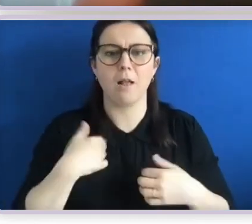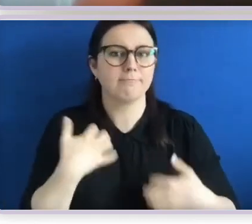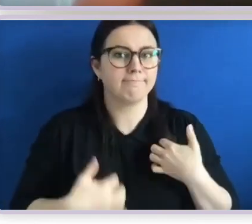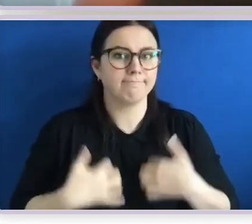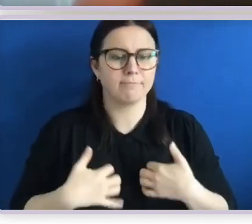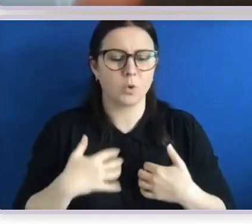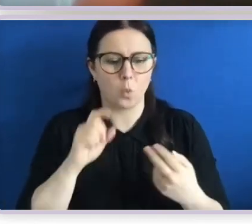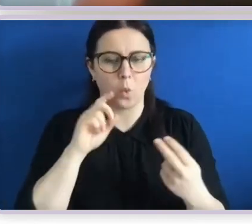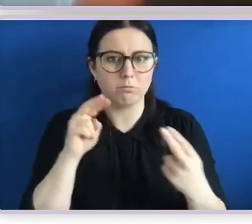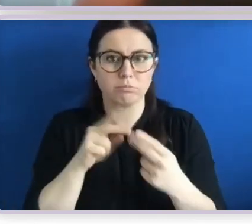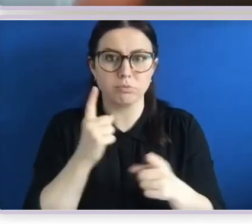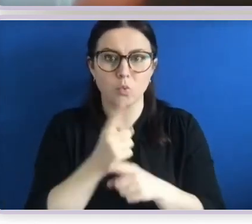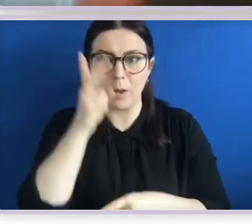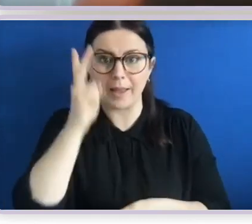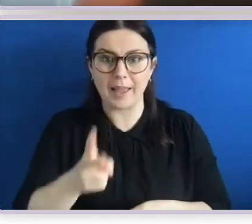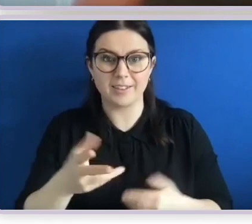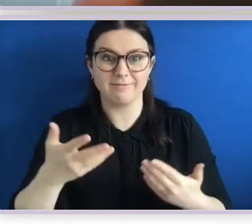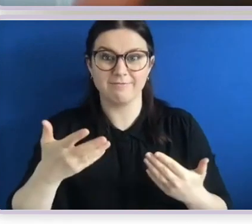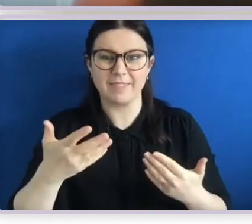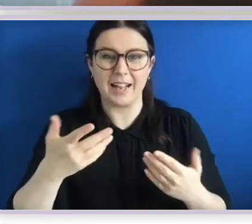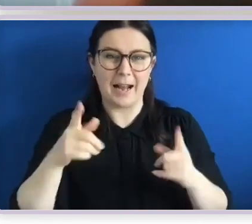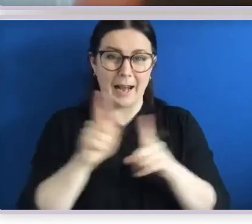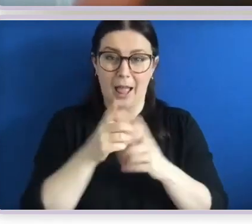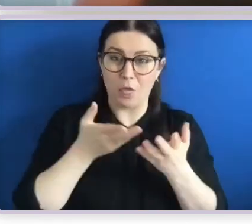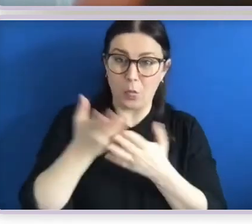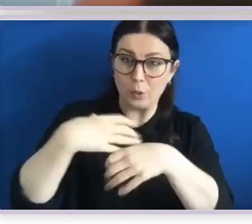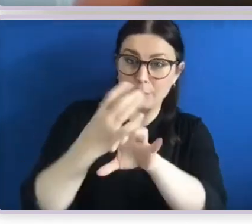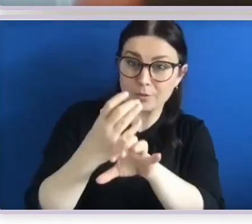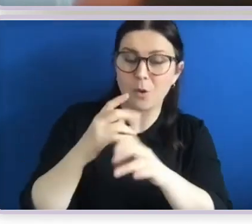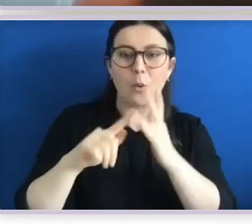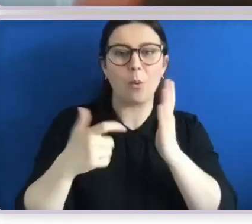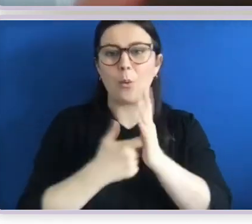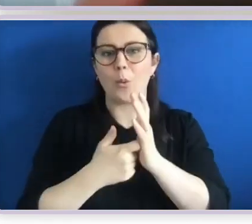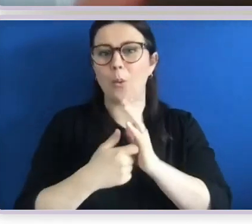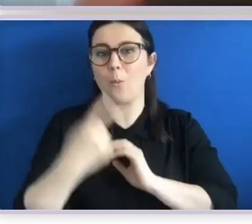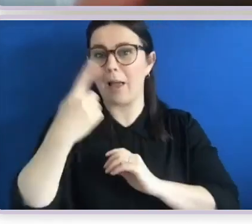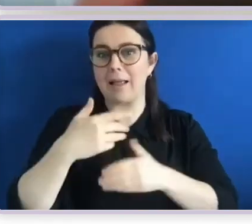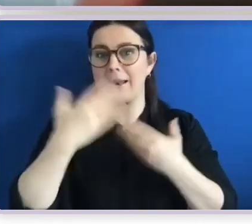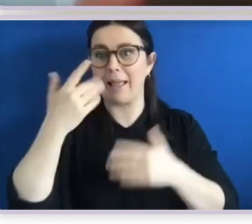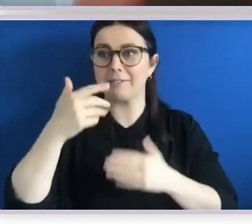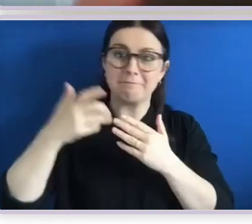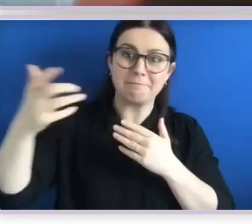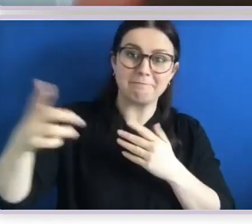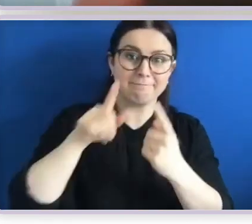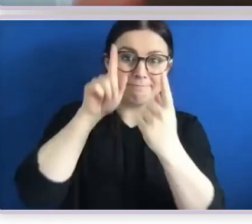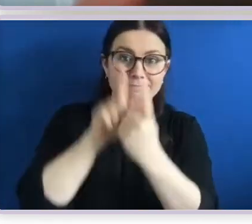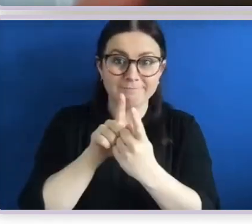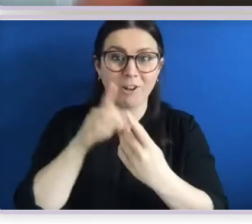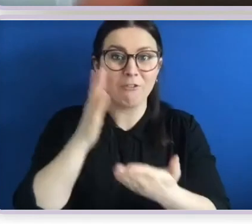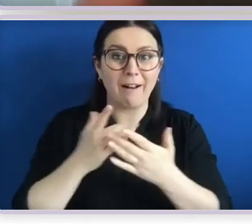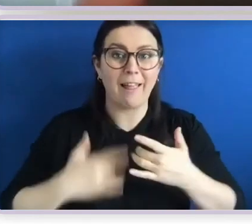again this way, or maybe one day in future, in real life, in